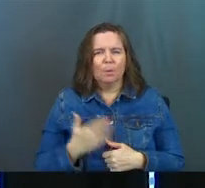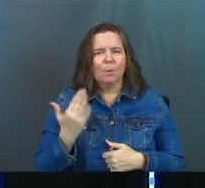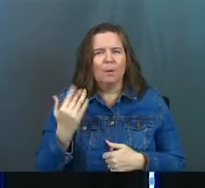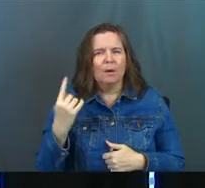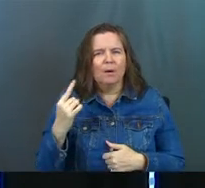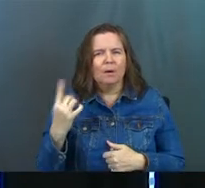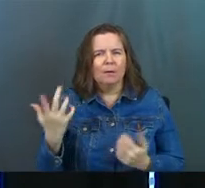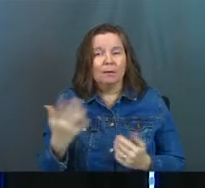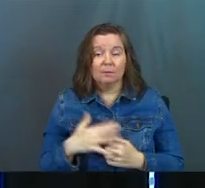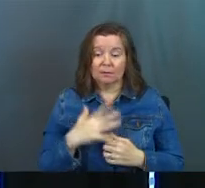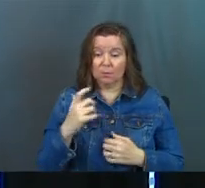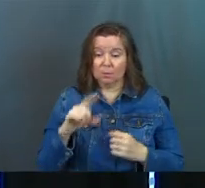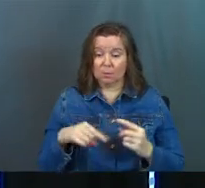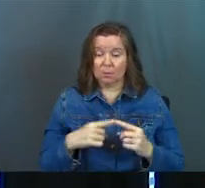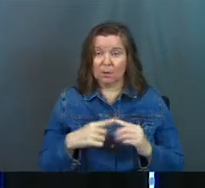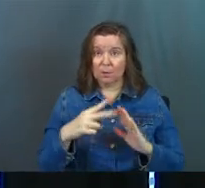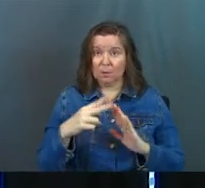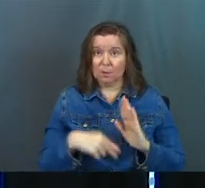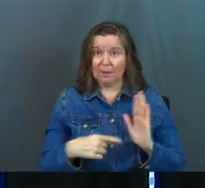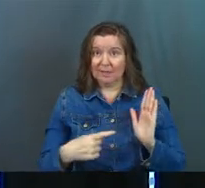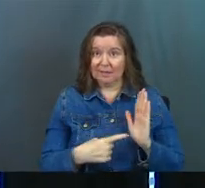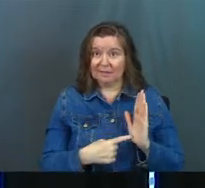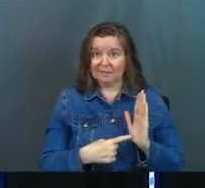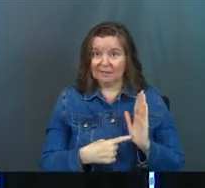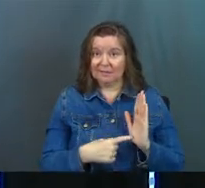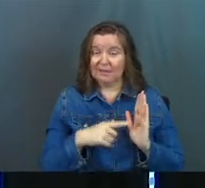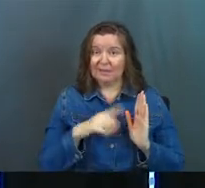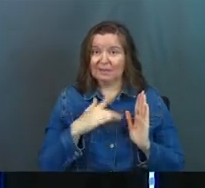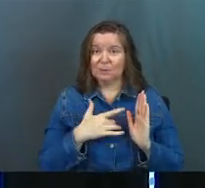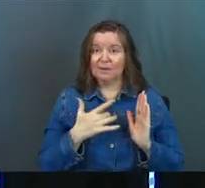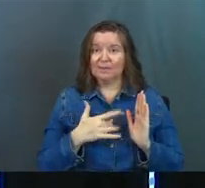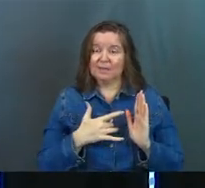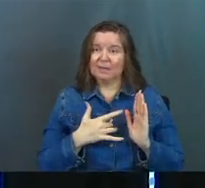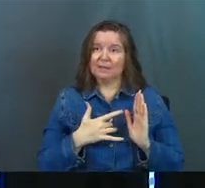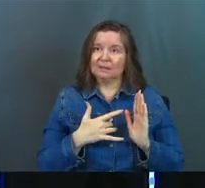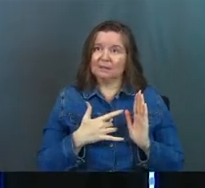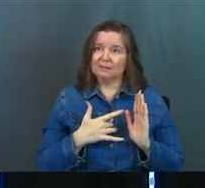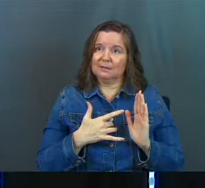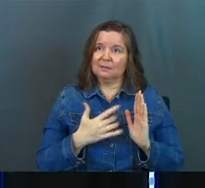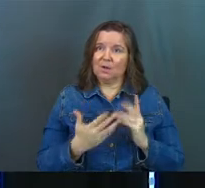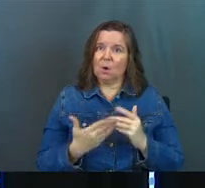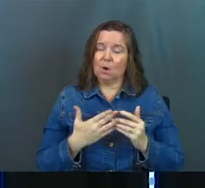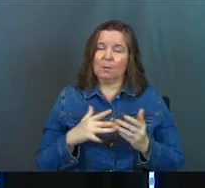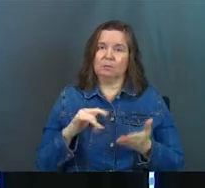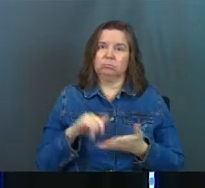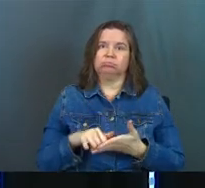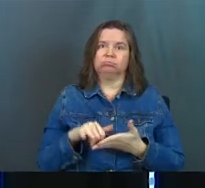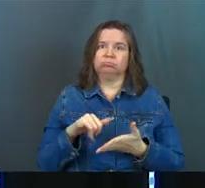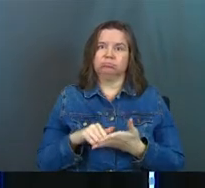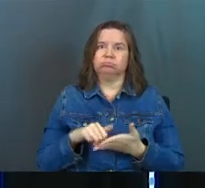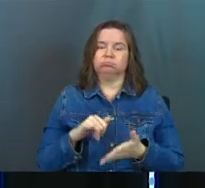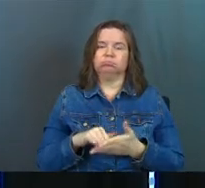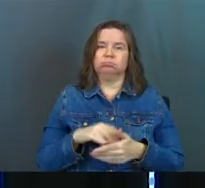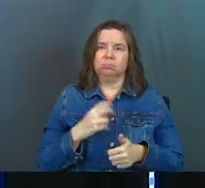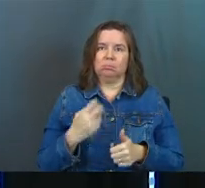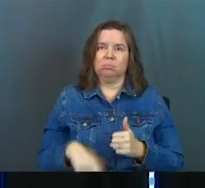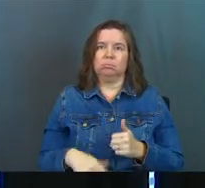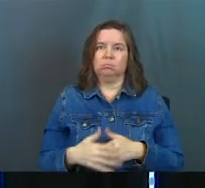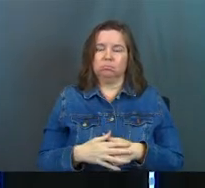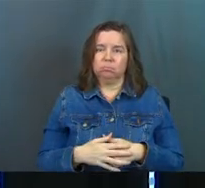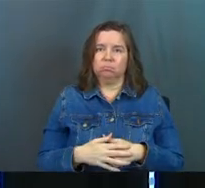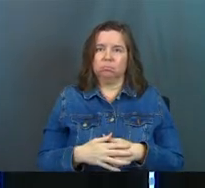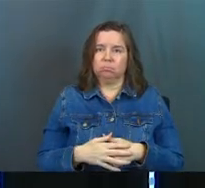Why? Because when we're about to read through this, this is going to feel almost impossible to do. I'll just warn you up